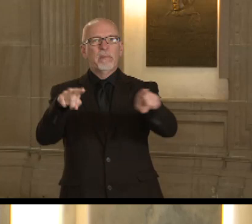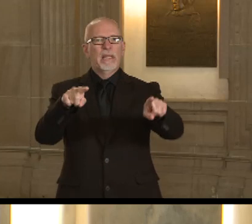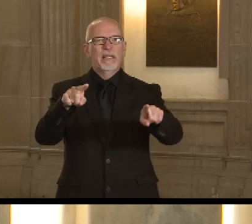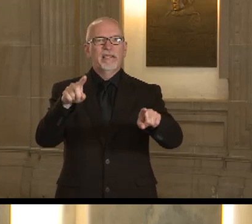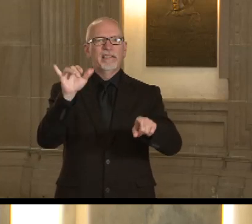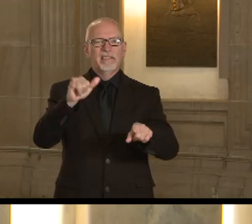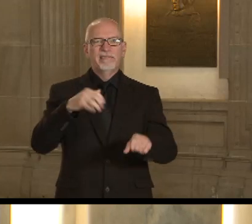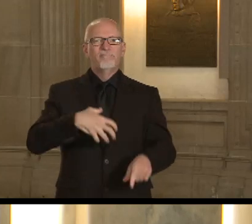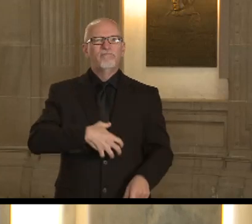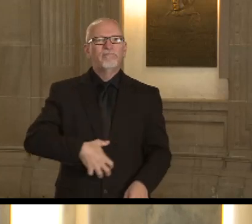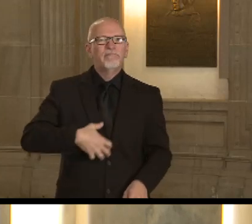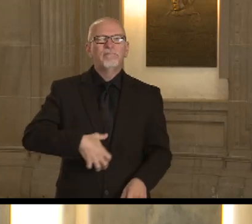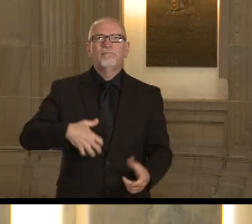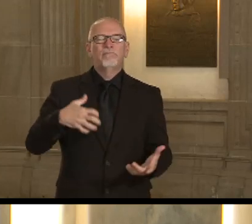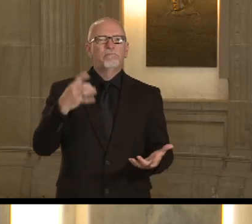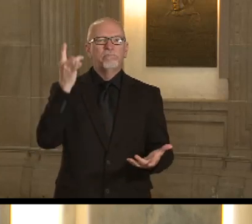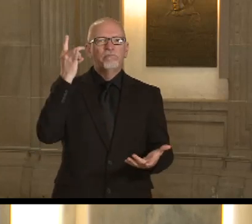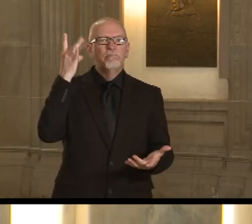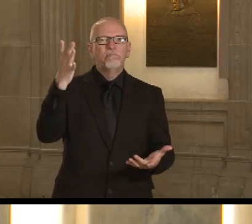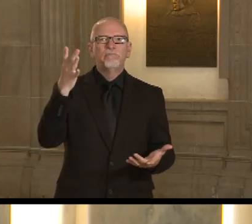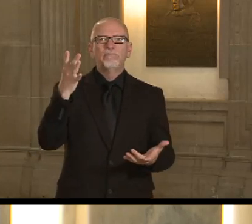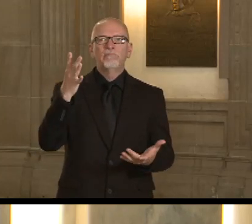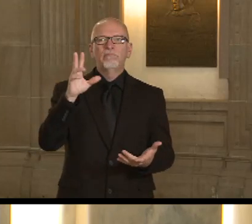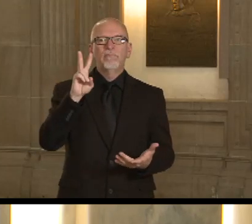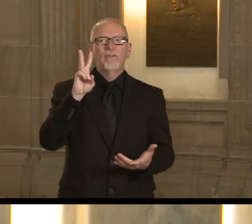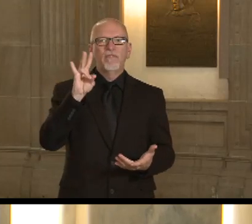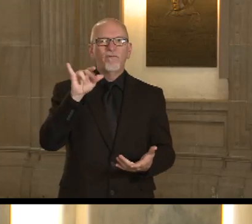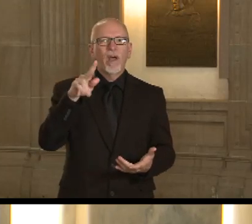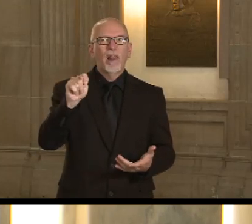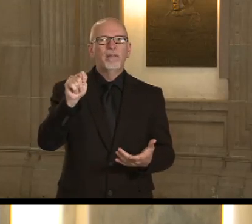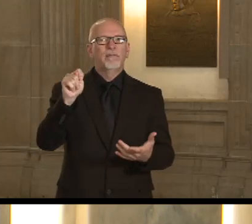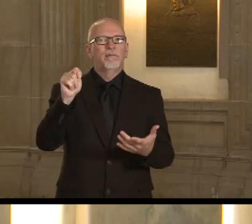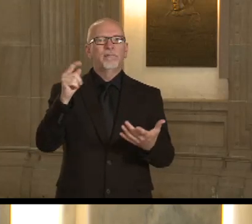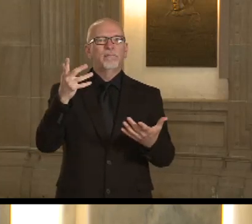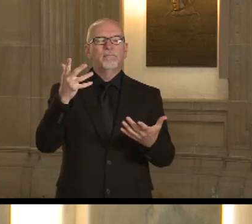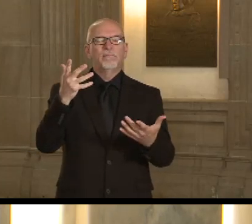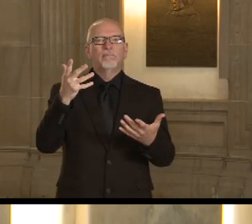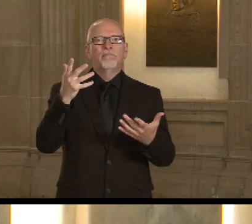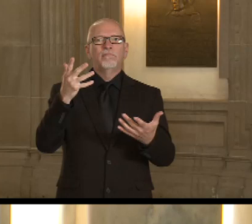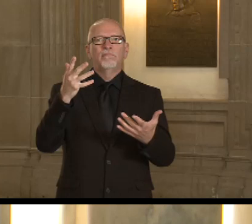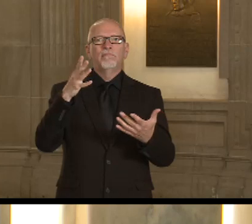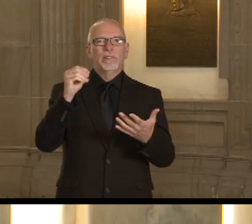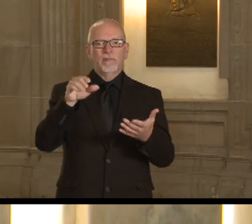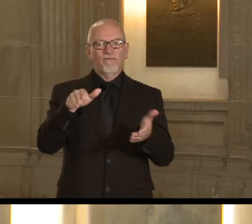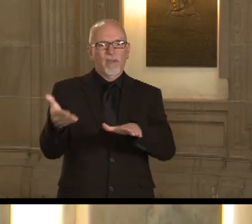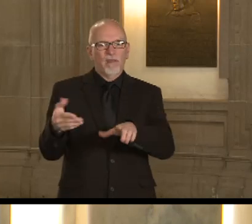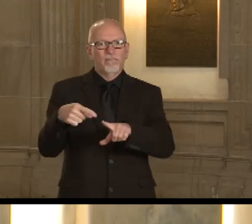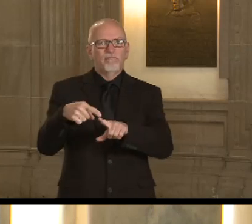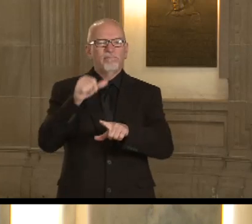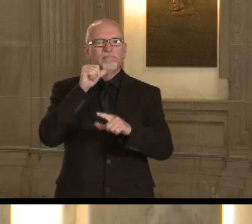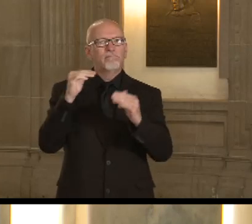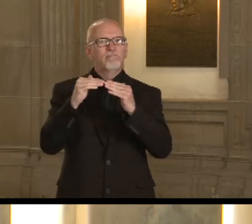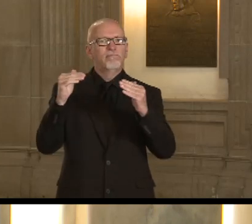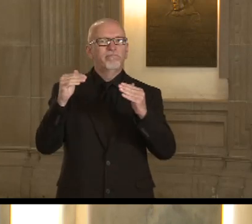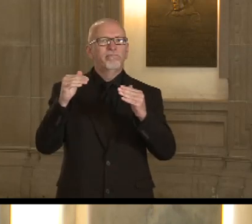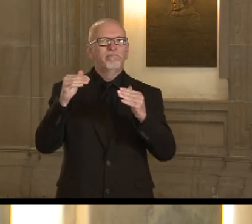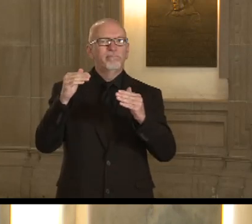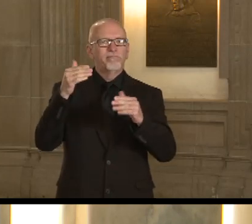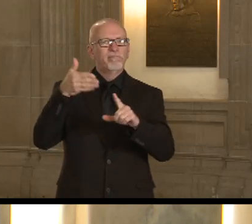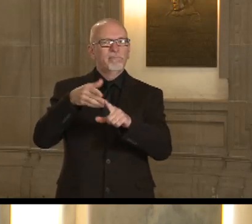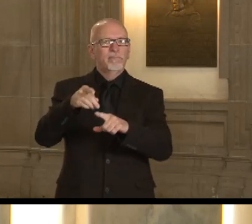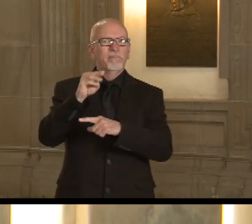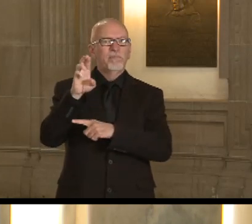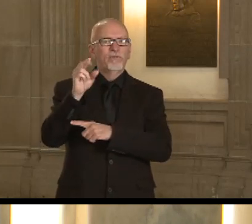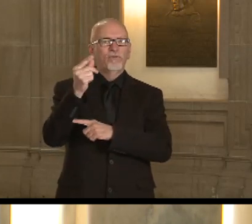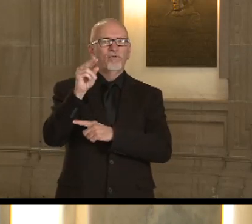to the disgusting, gross, violent, and fatal injustice against Mr.